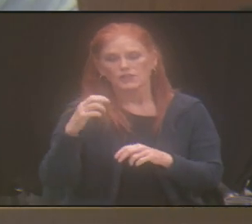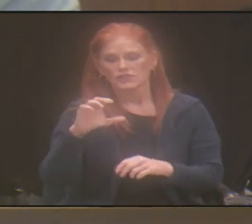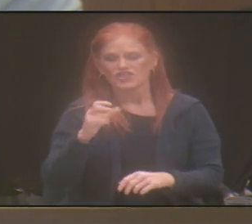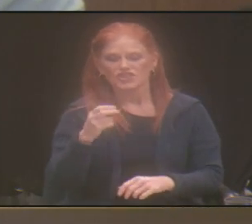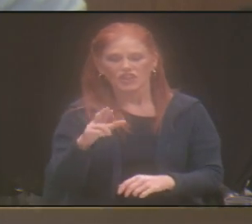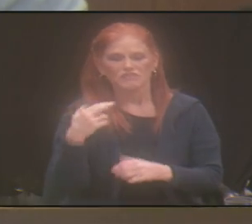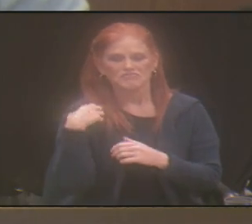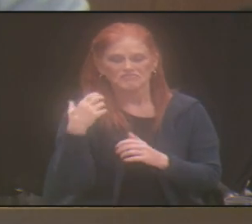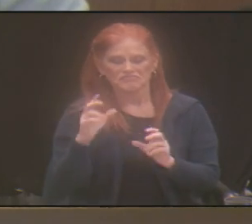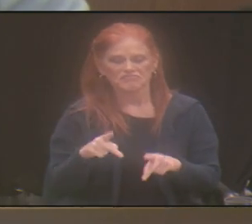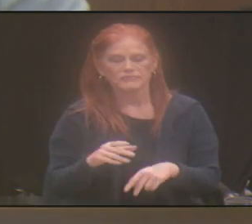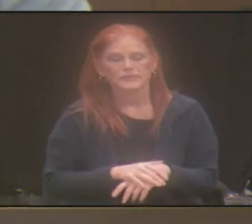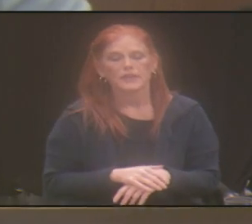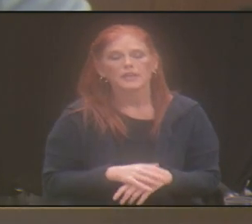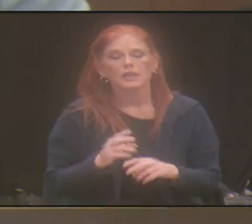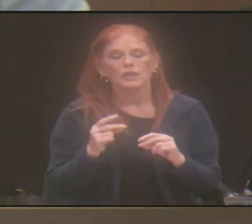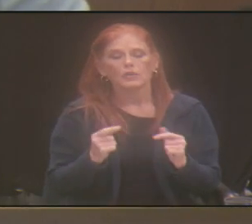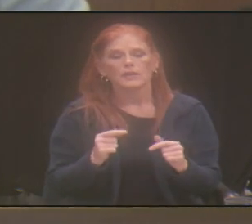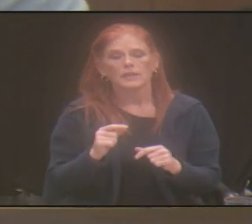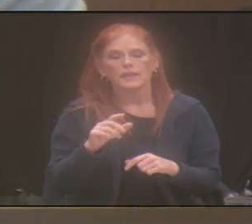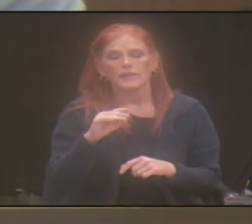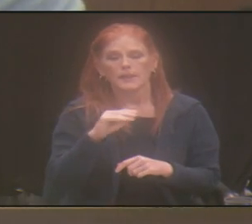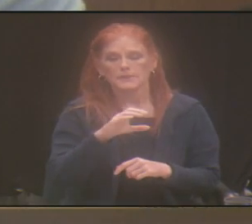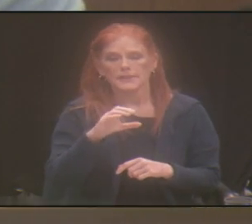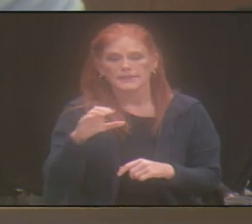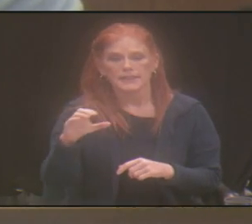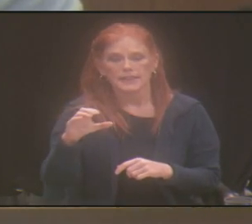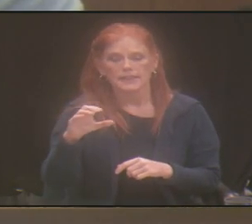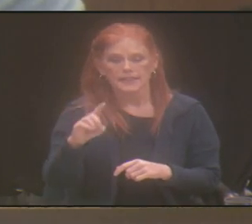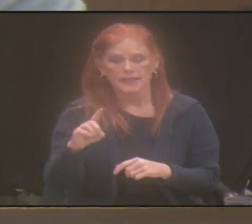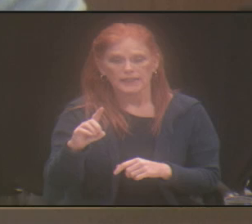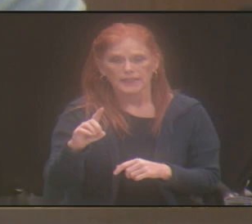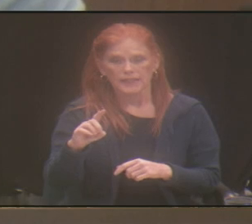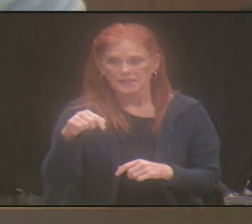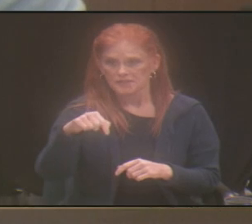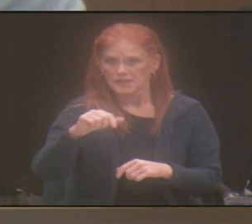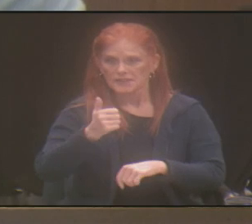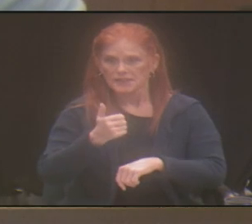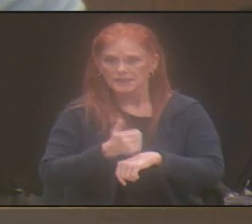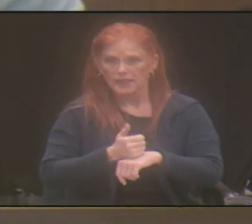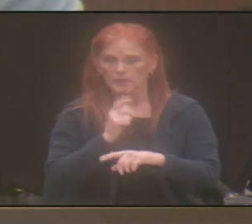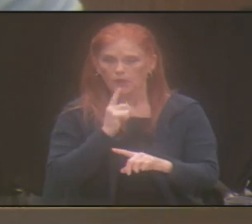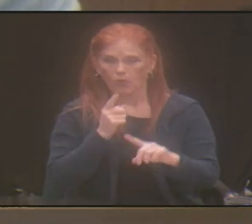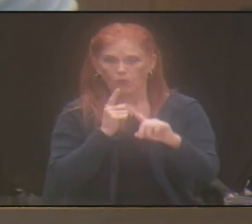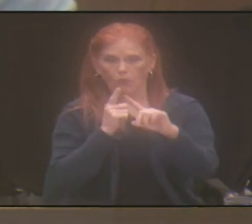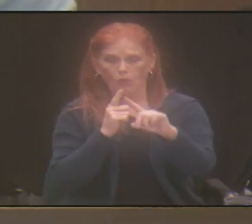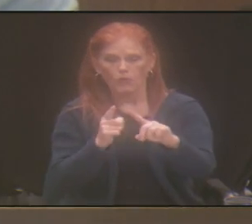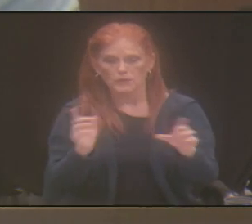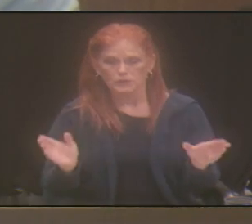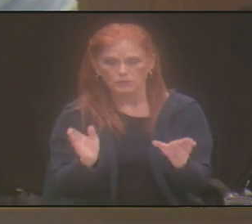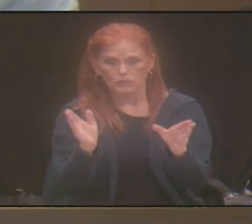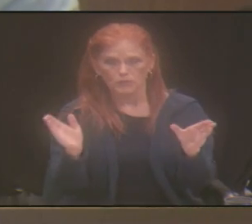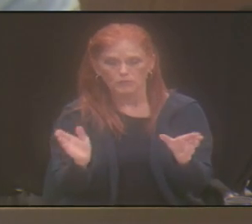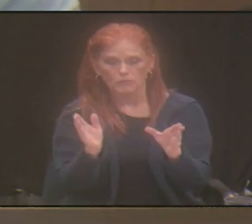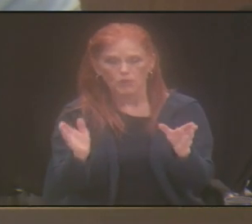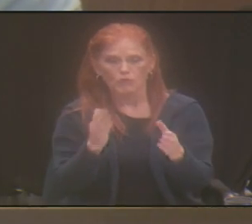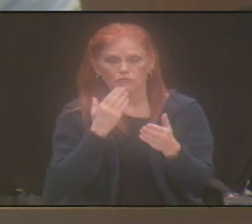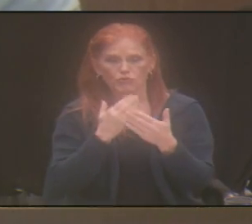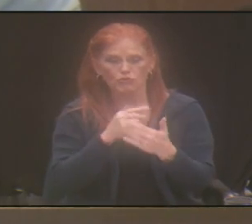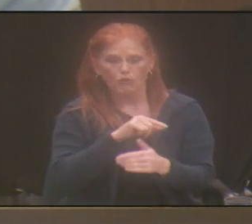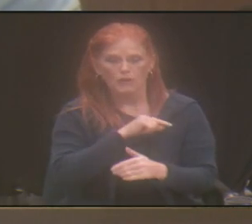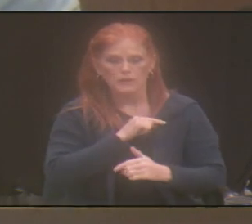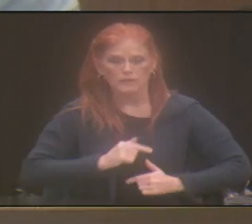Just very quickly, the Mayor's Commission for Citizens with Disabilities' objective is to promote quality of life,